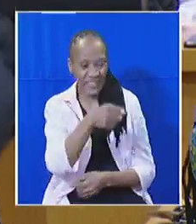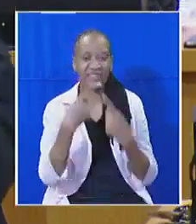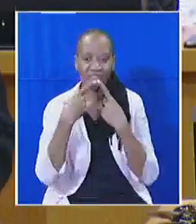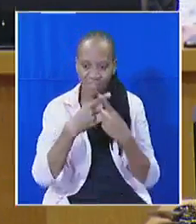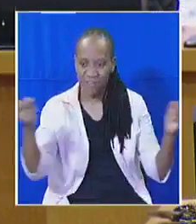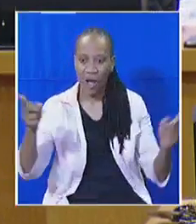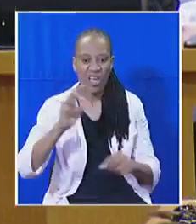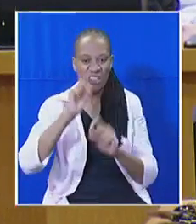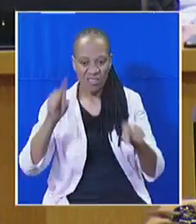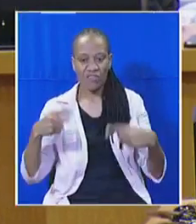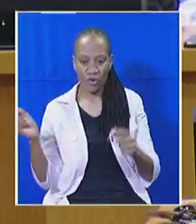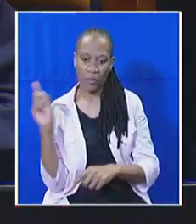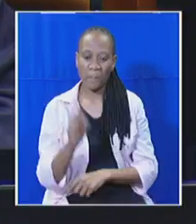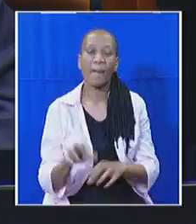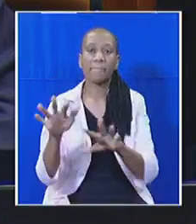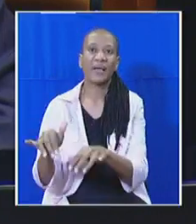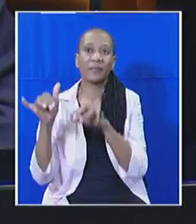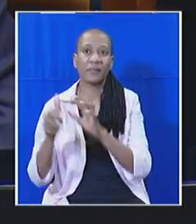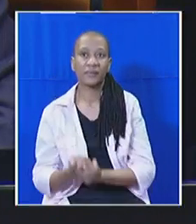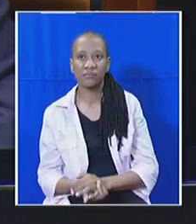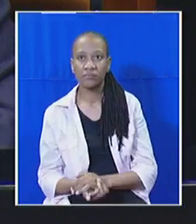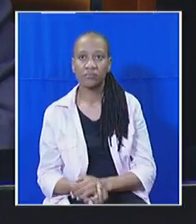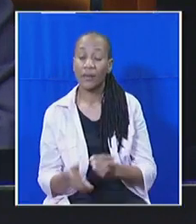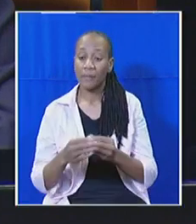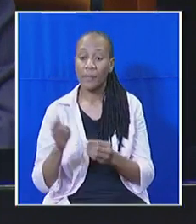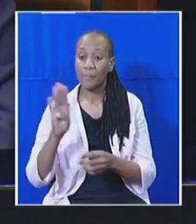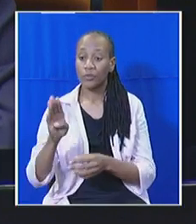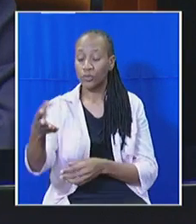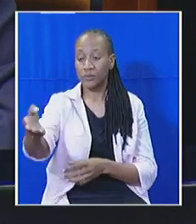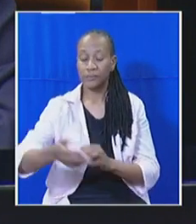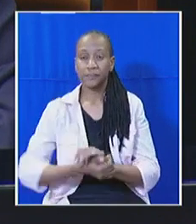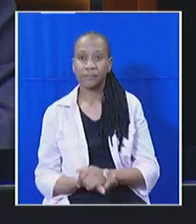it. Honorable Bozoli.